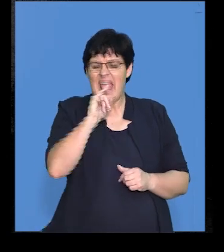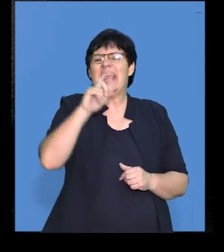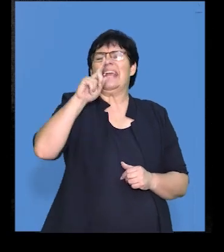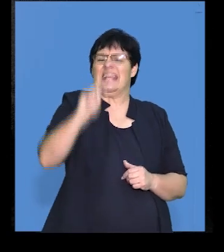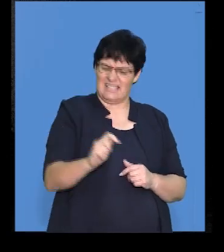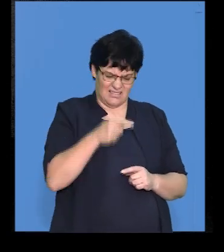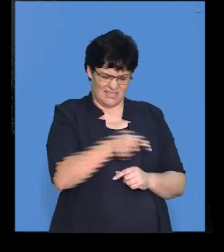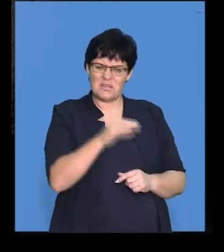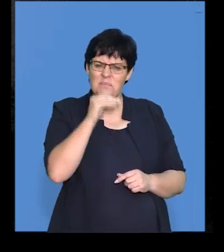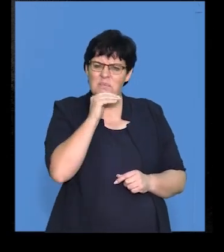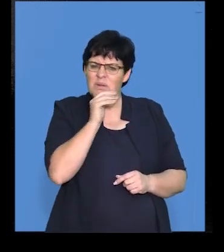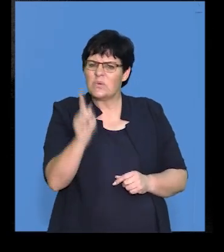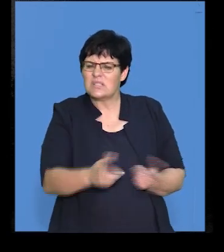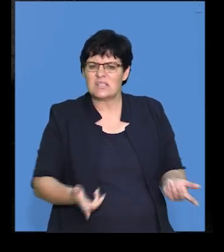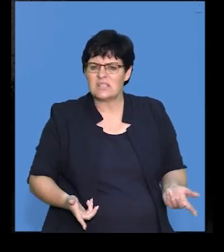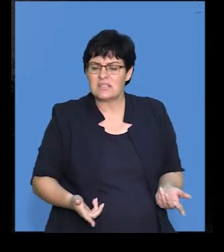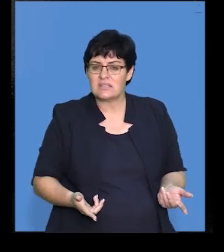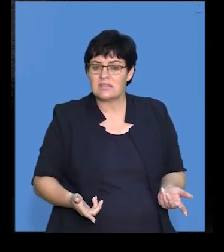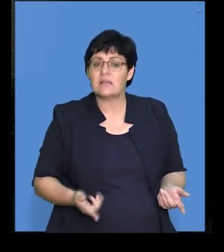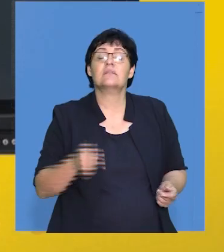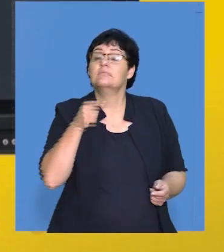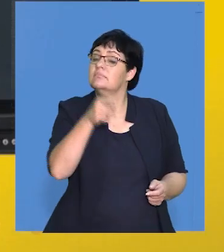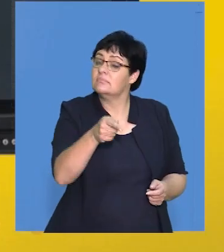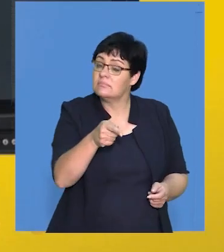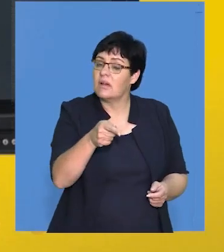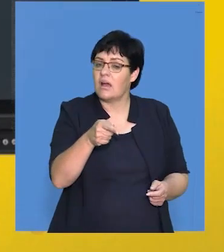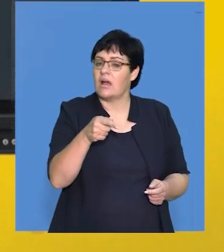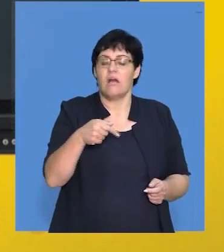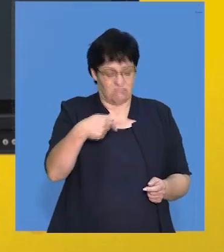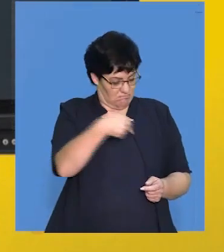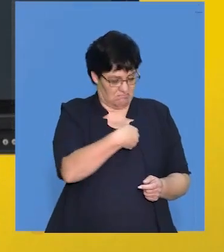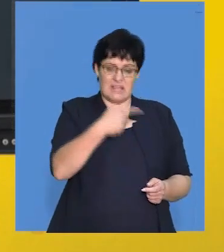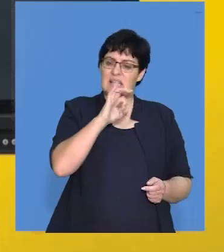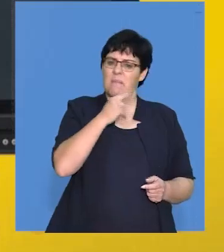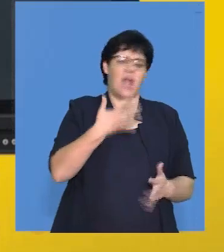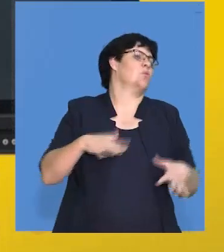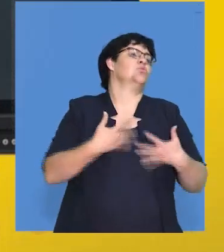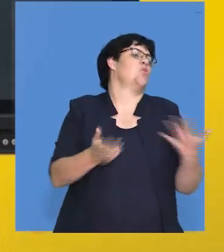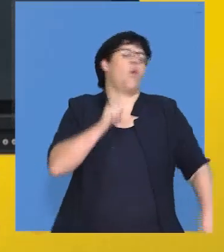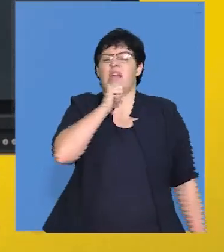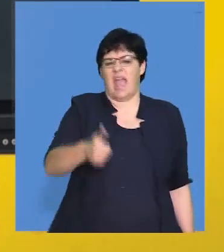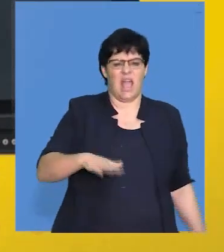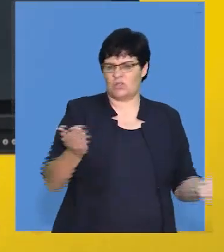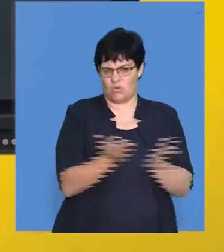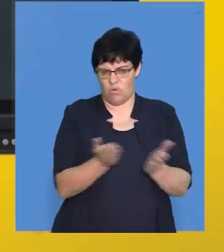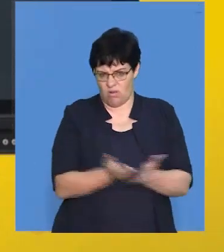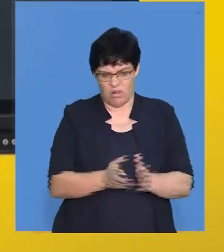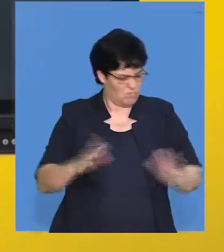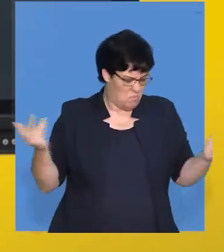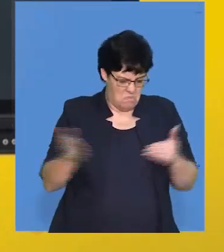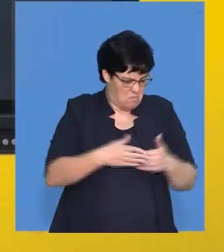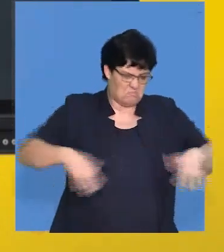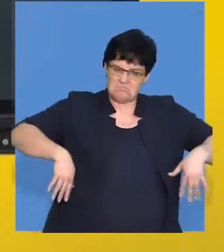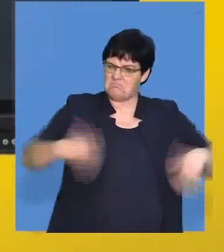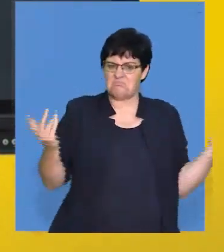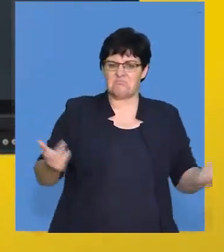it that he's talking about here? He's talking about the fact that he doesn't care about school